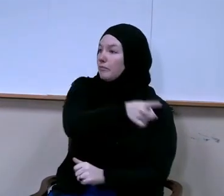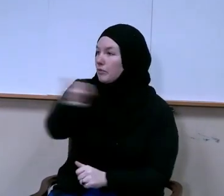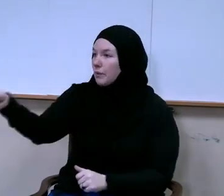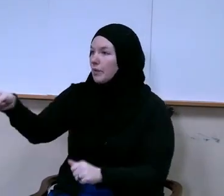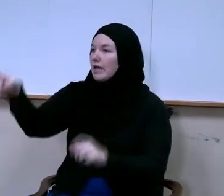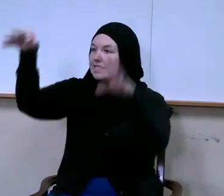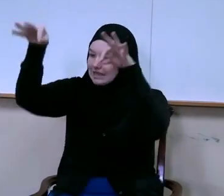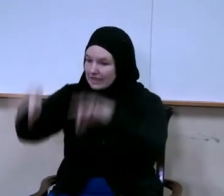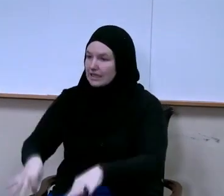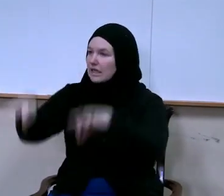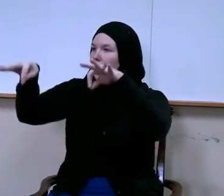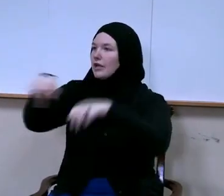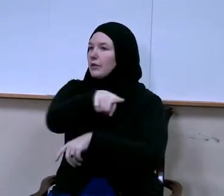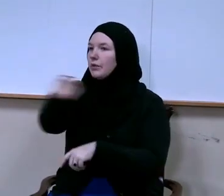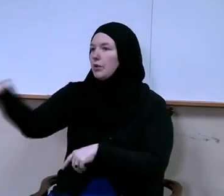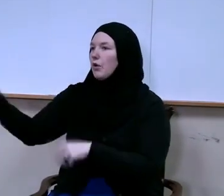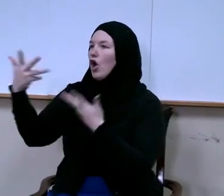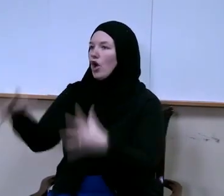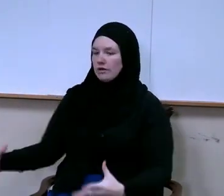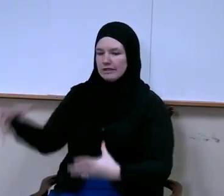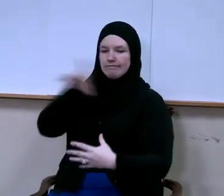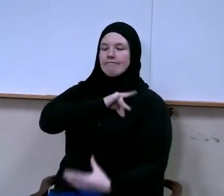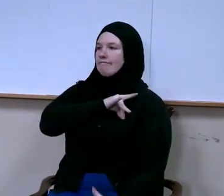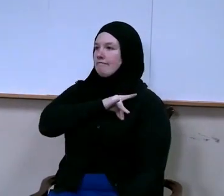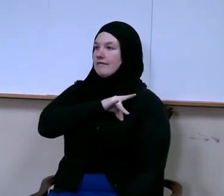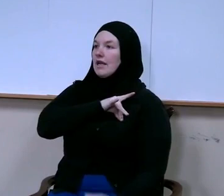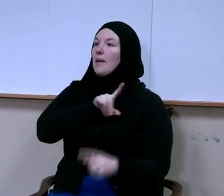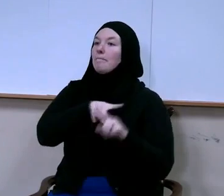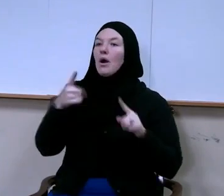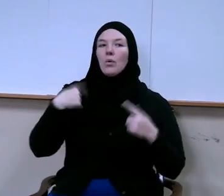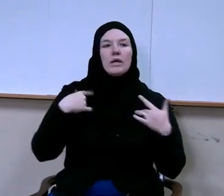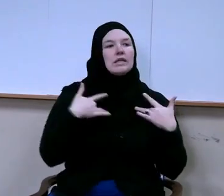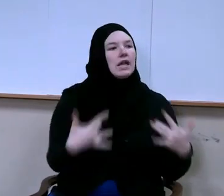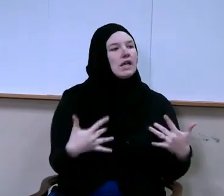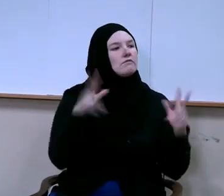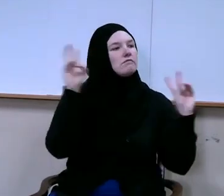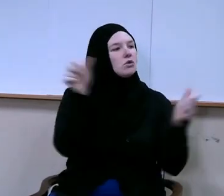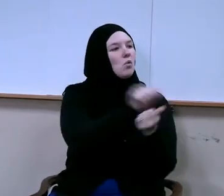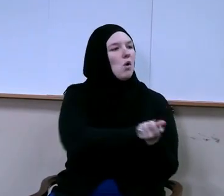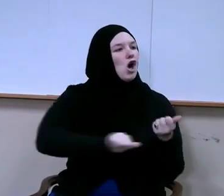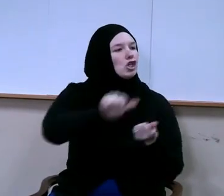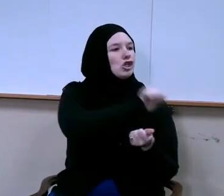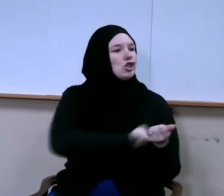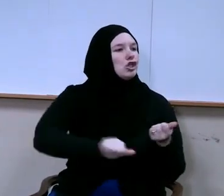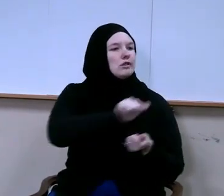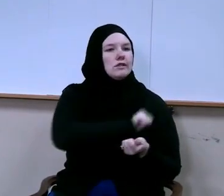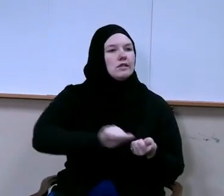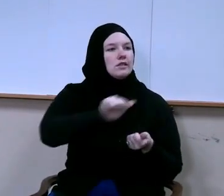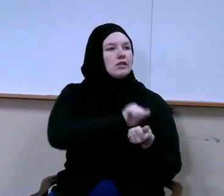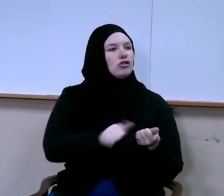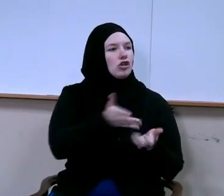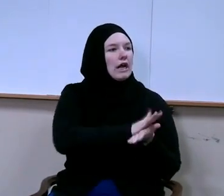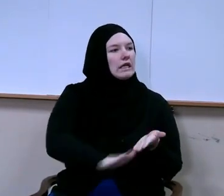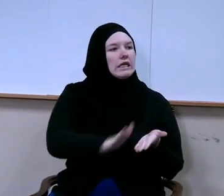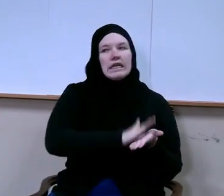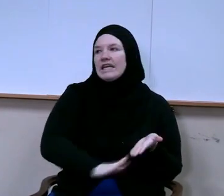we keep washing it away or keep replacing it with other things. So Allah gives us a